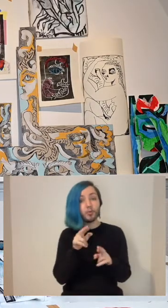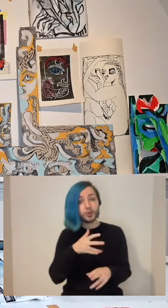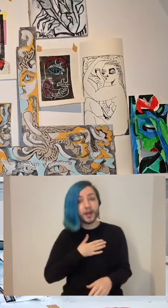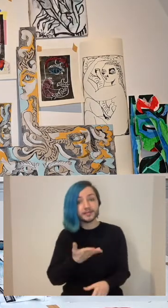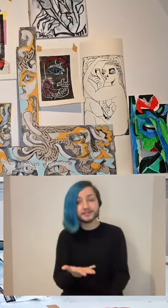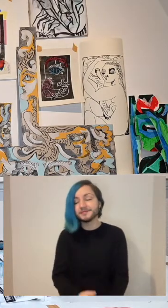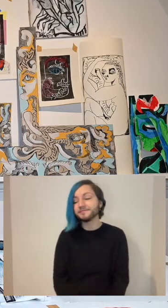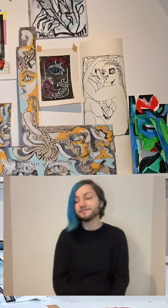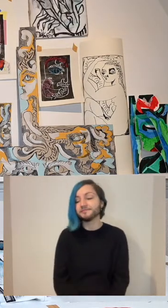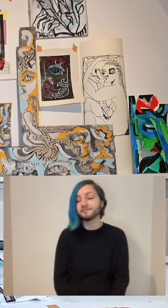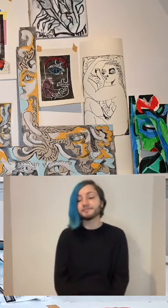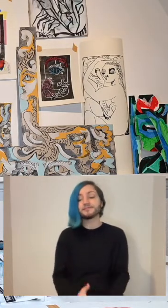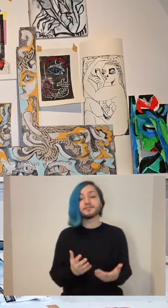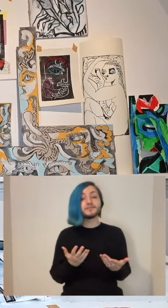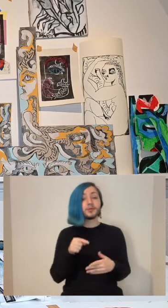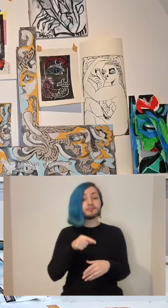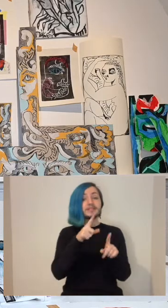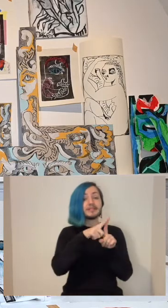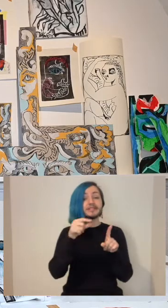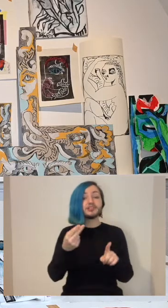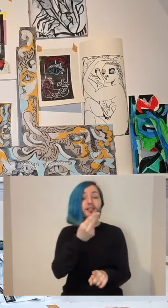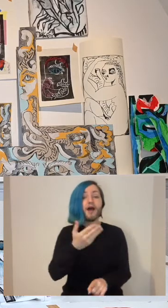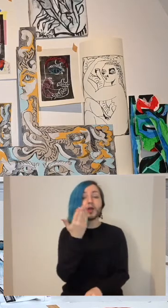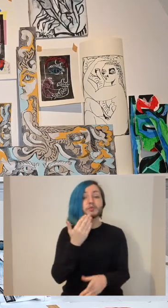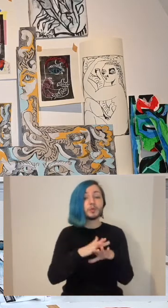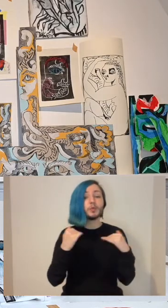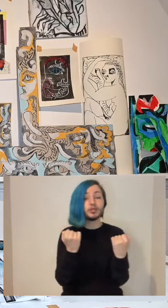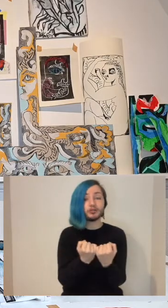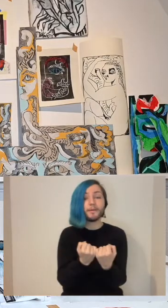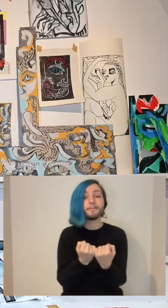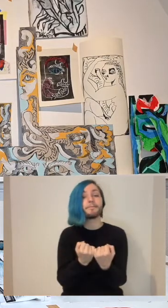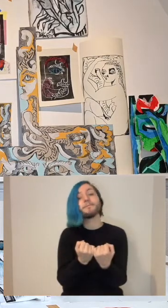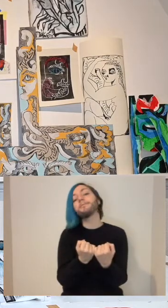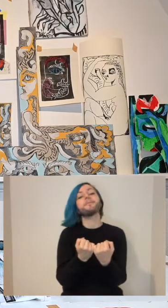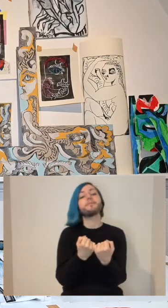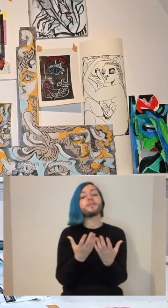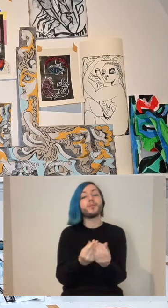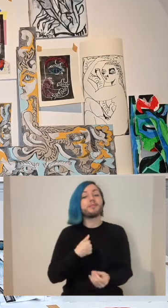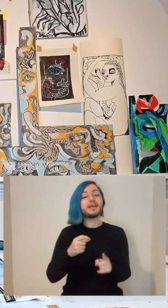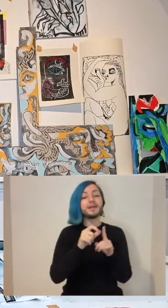I hope you like it. So this is the Digital Art School Workshop